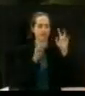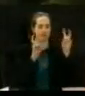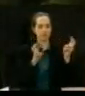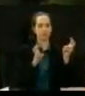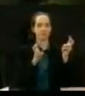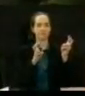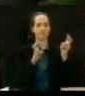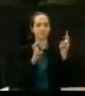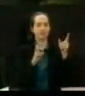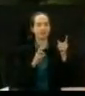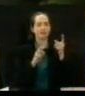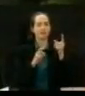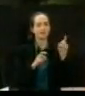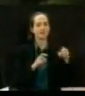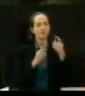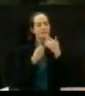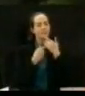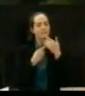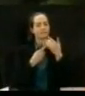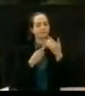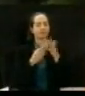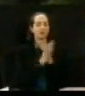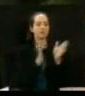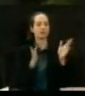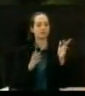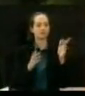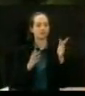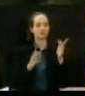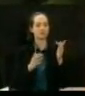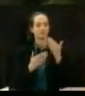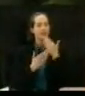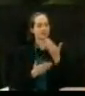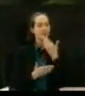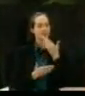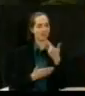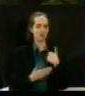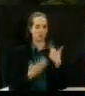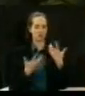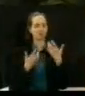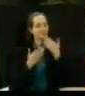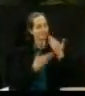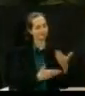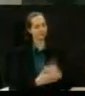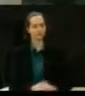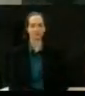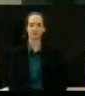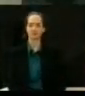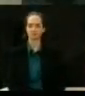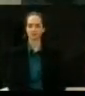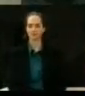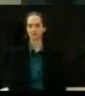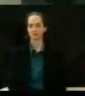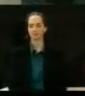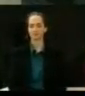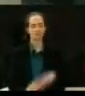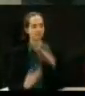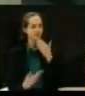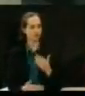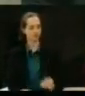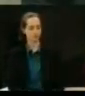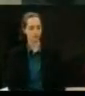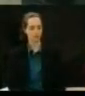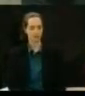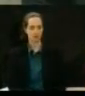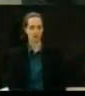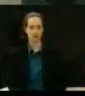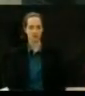for that, and so I'd like to do so. Thank you. Commissioner Luto. Yeah,